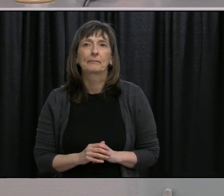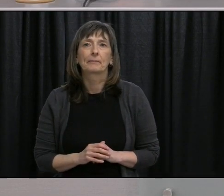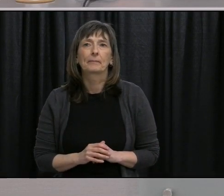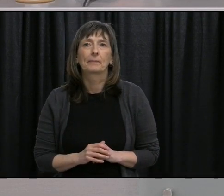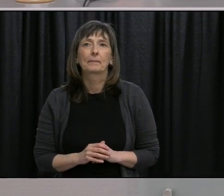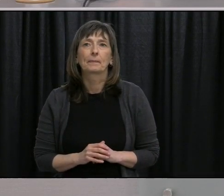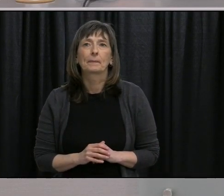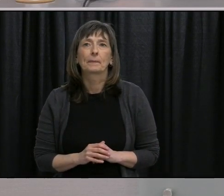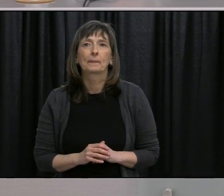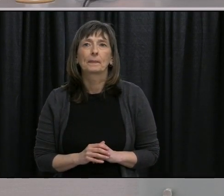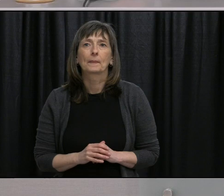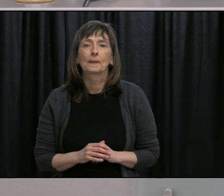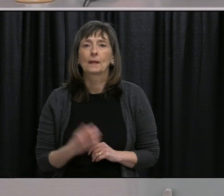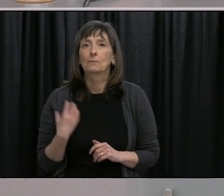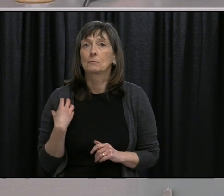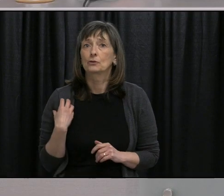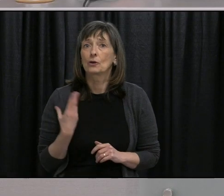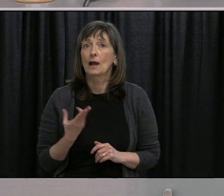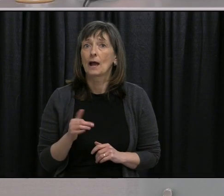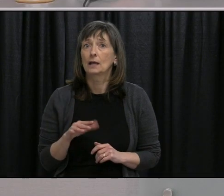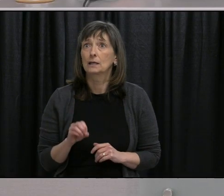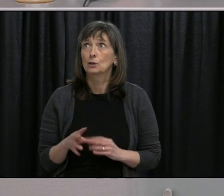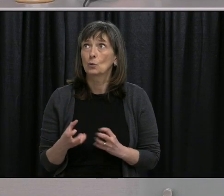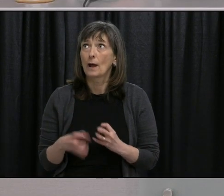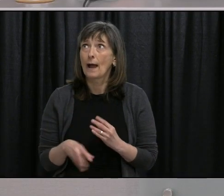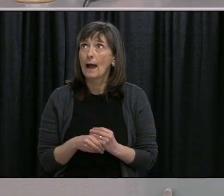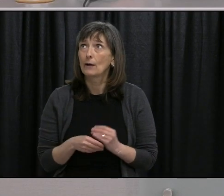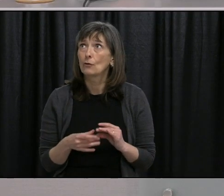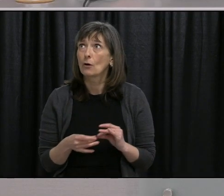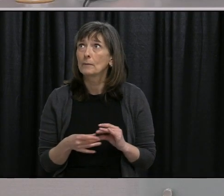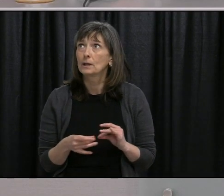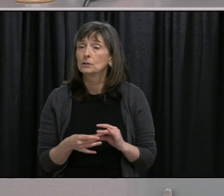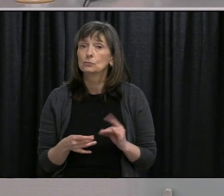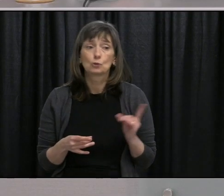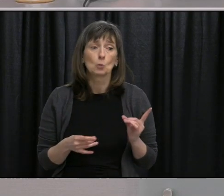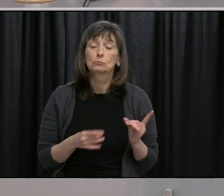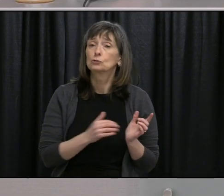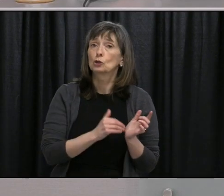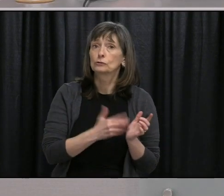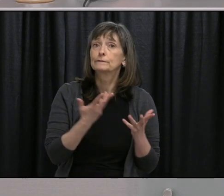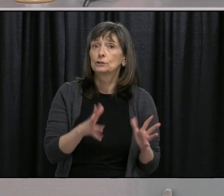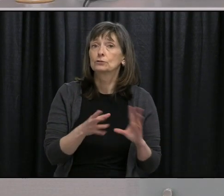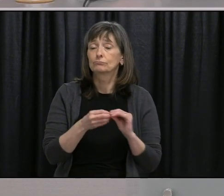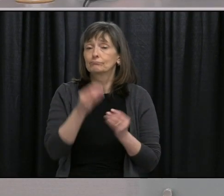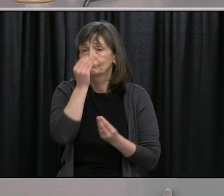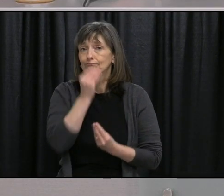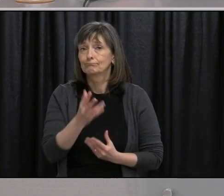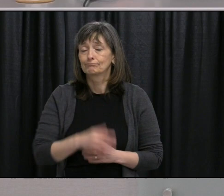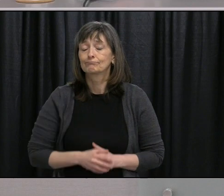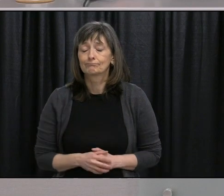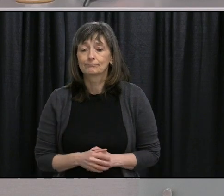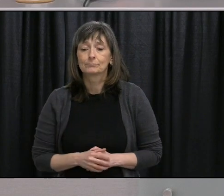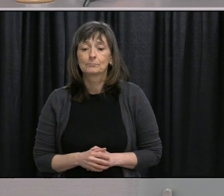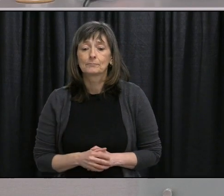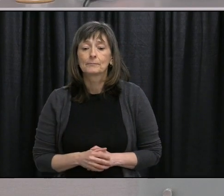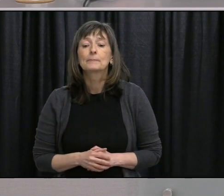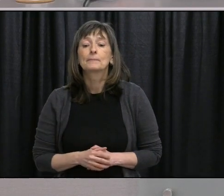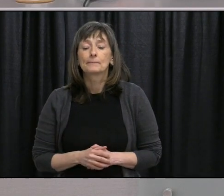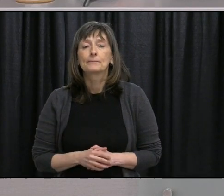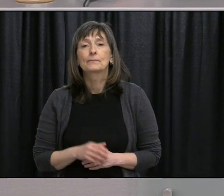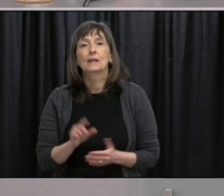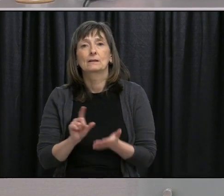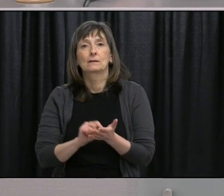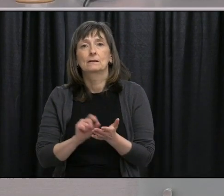Minister Haggie, did you have a comment you wanted to make? No, Janice covered it. Thank you. Okay. Our next questions are from Peter Jackson